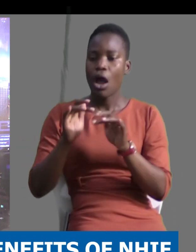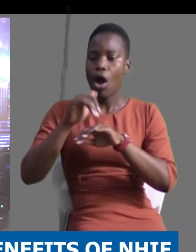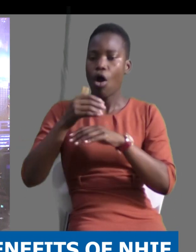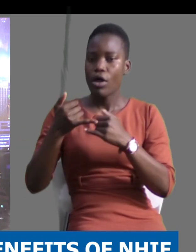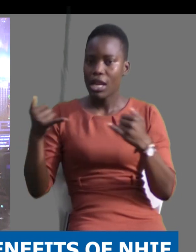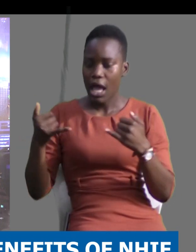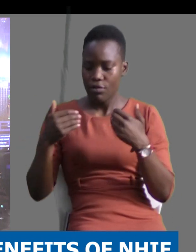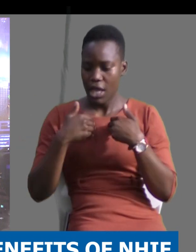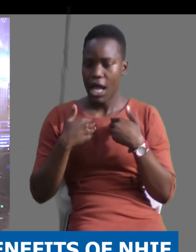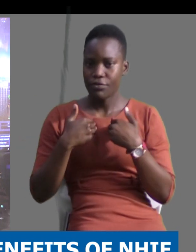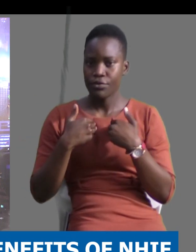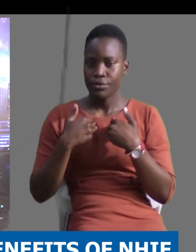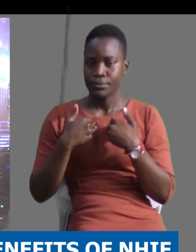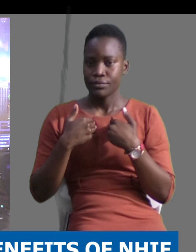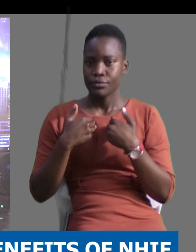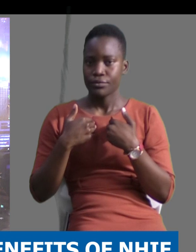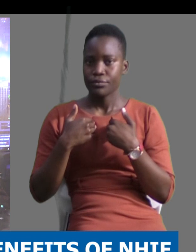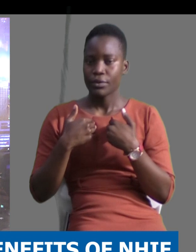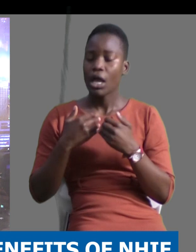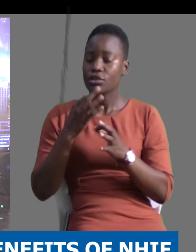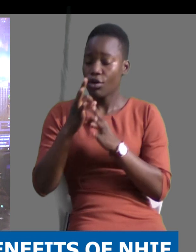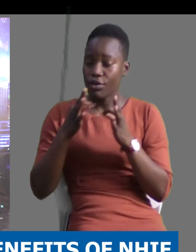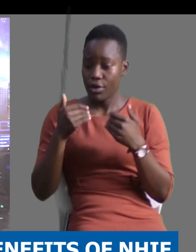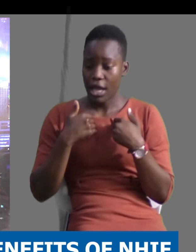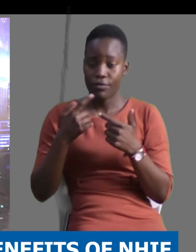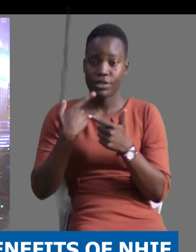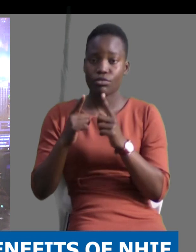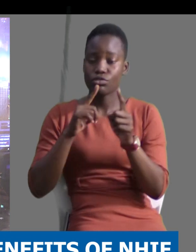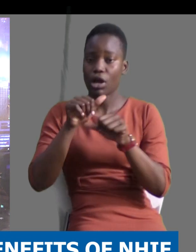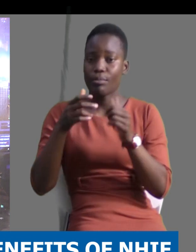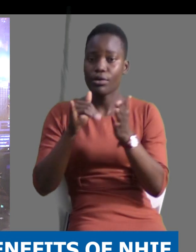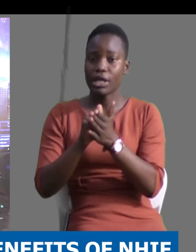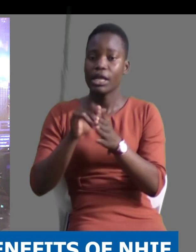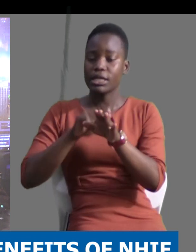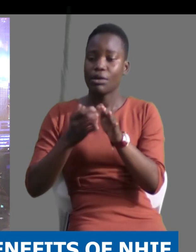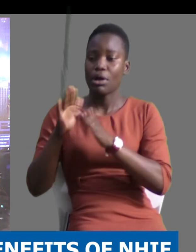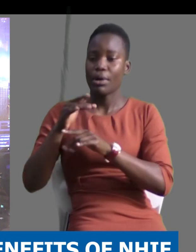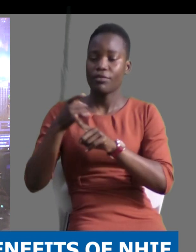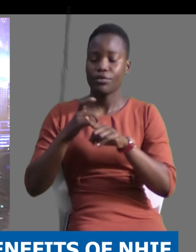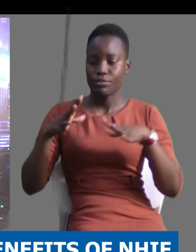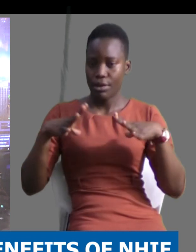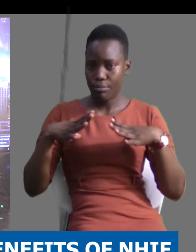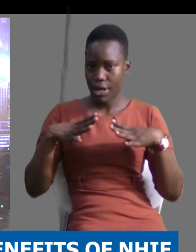that online? Are there provisions for me to be able to do it online? If there is, that is what we're going to be talking about